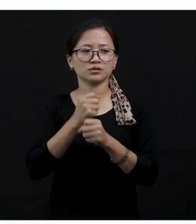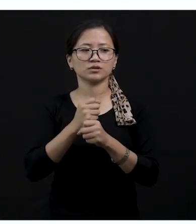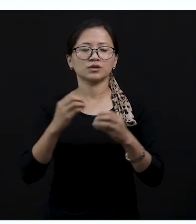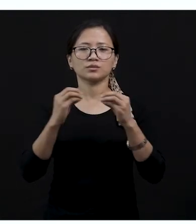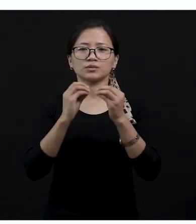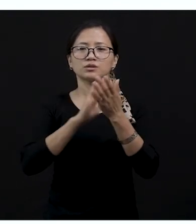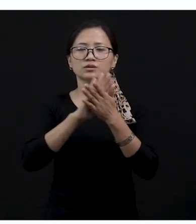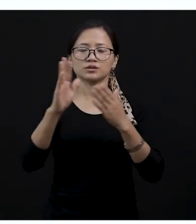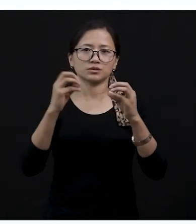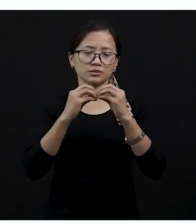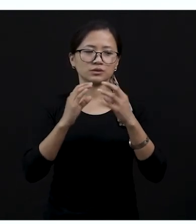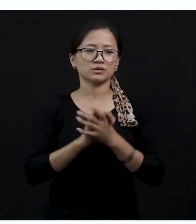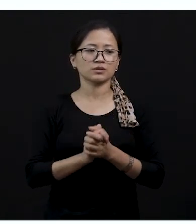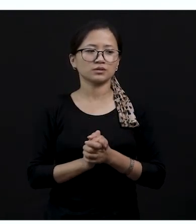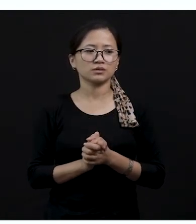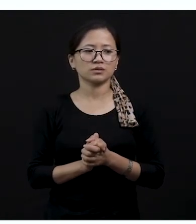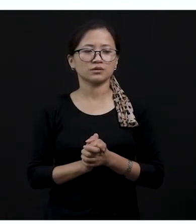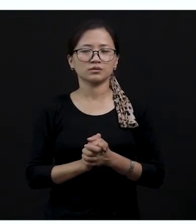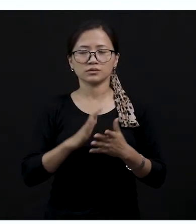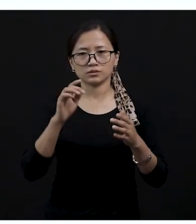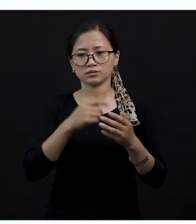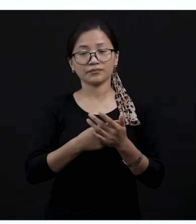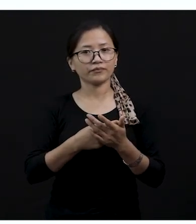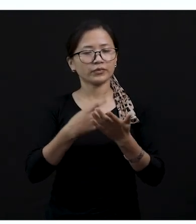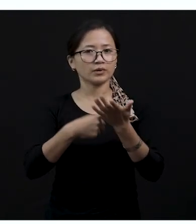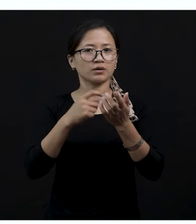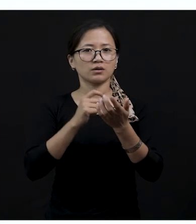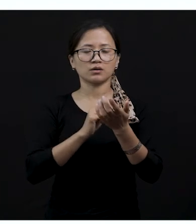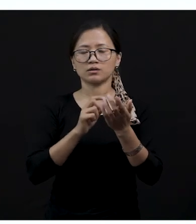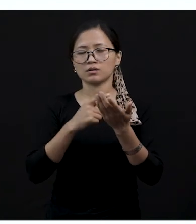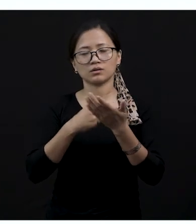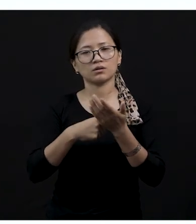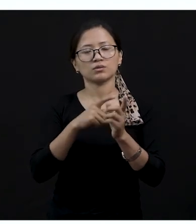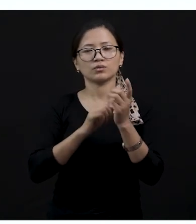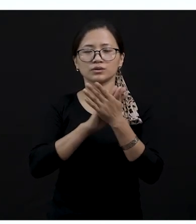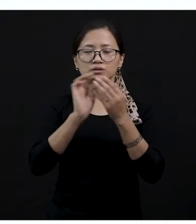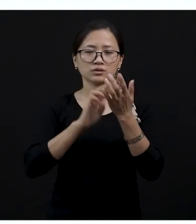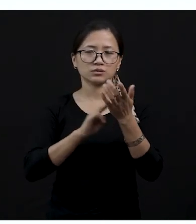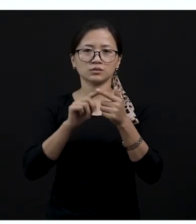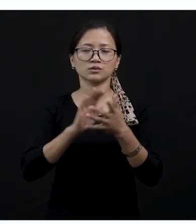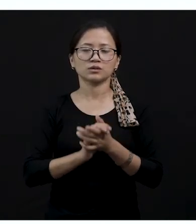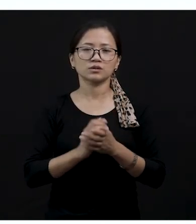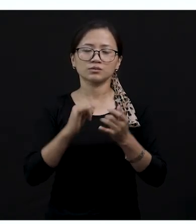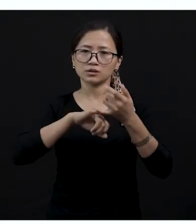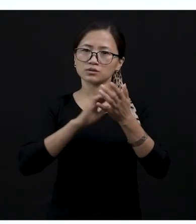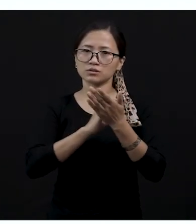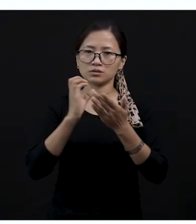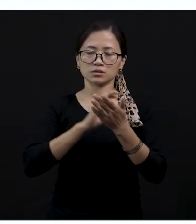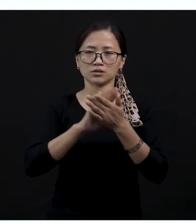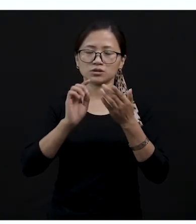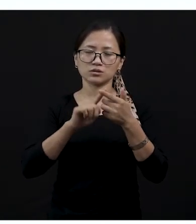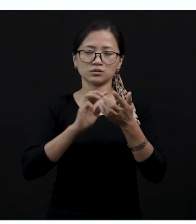B, H, P, okay? So this is the rhyme scheme in this stanza, in the last stanza. Now the rhyme scheme in the